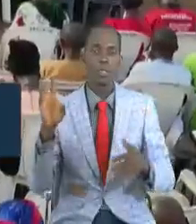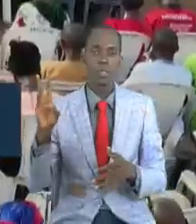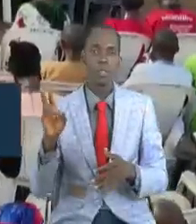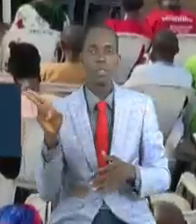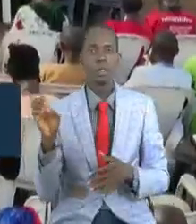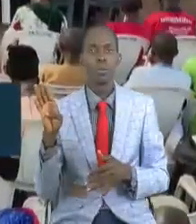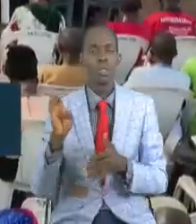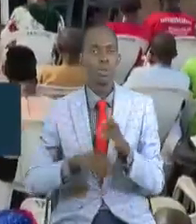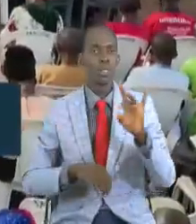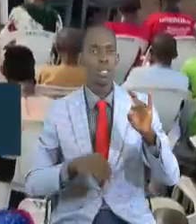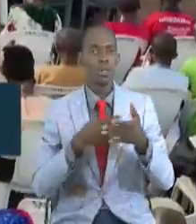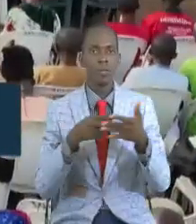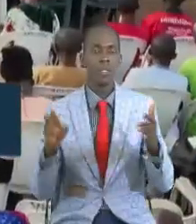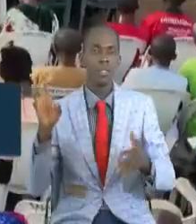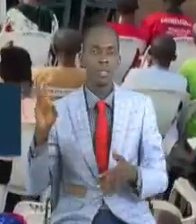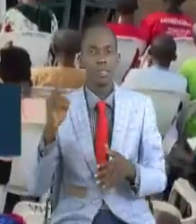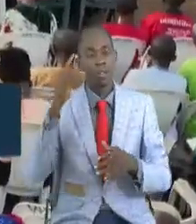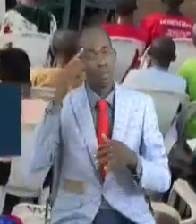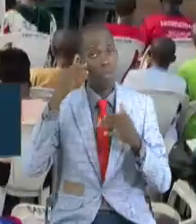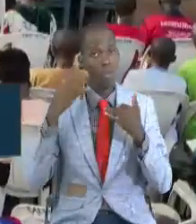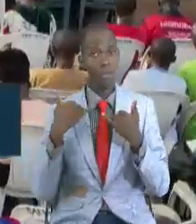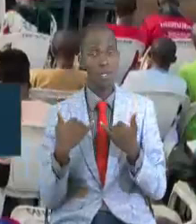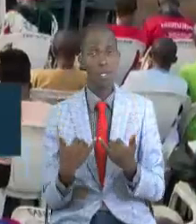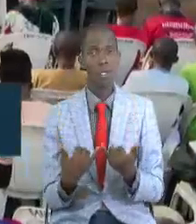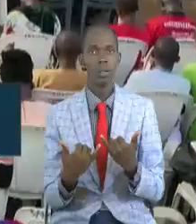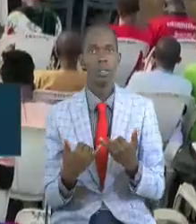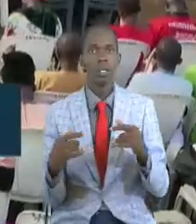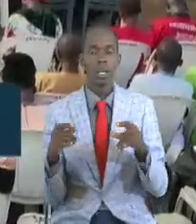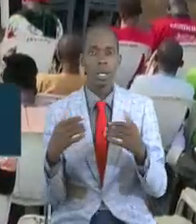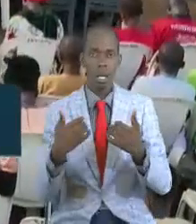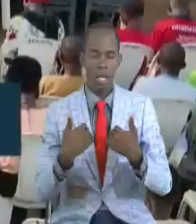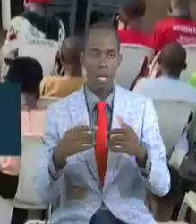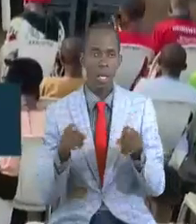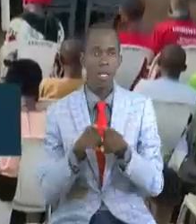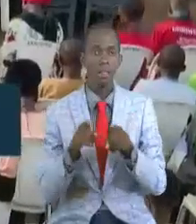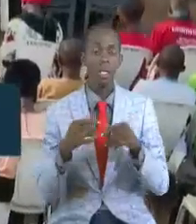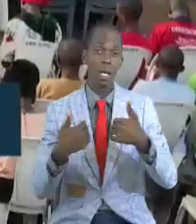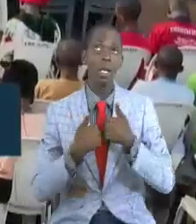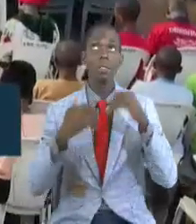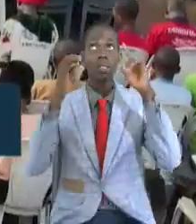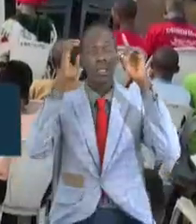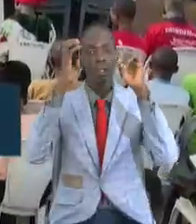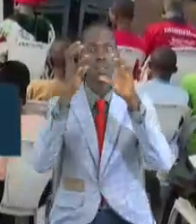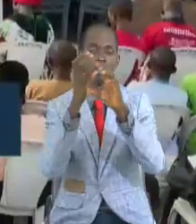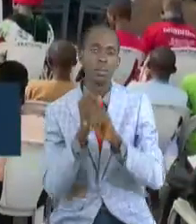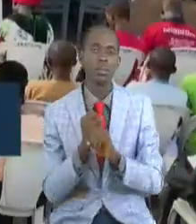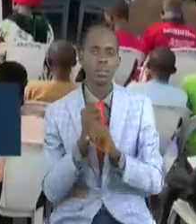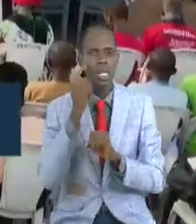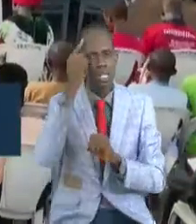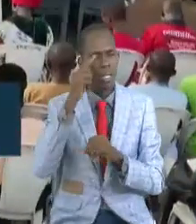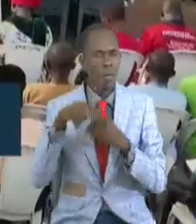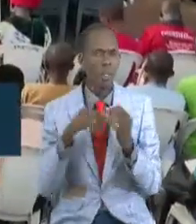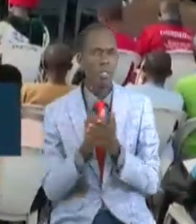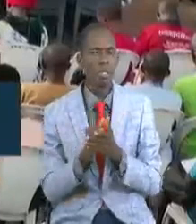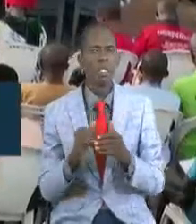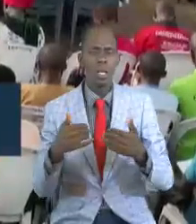in chapter 8, verse 6, but now as he obtained... Think about that. As he